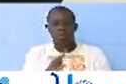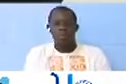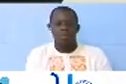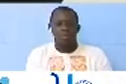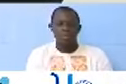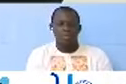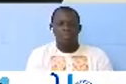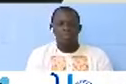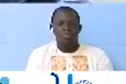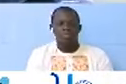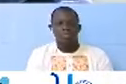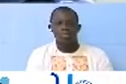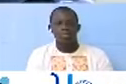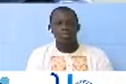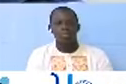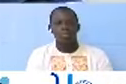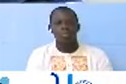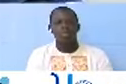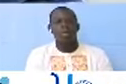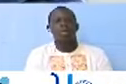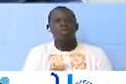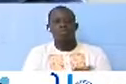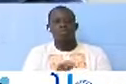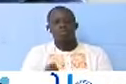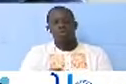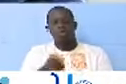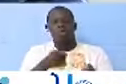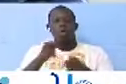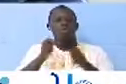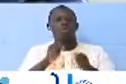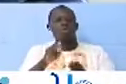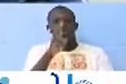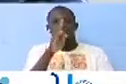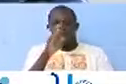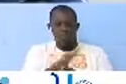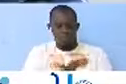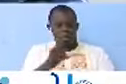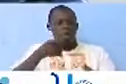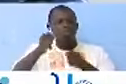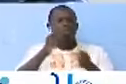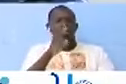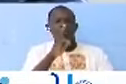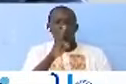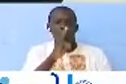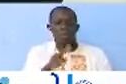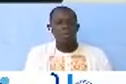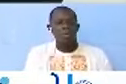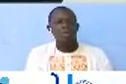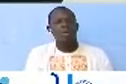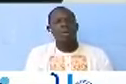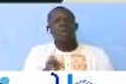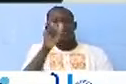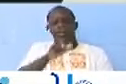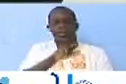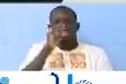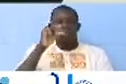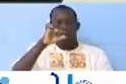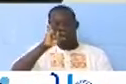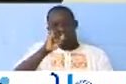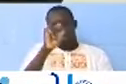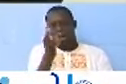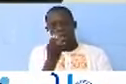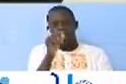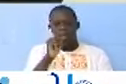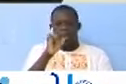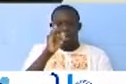to le sabati anda fanna. Operation. Who was operation? Jumale operation di. Se Omar Jeng.